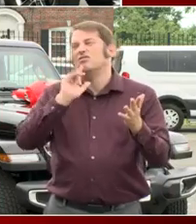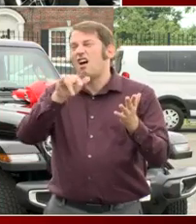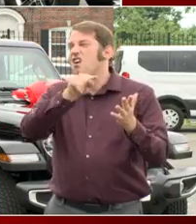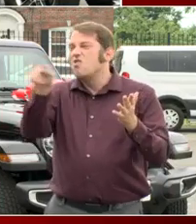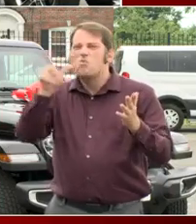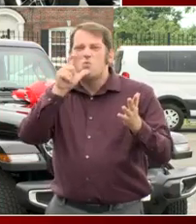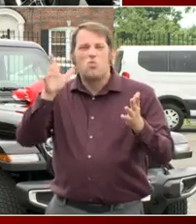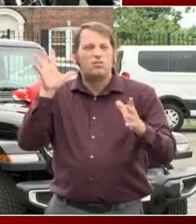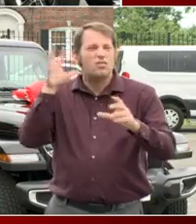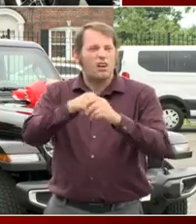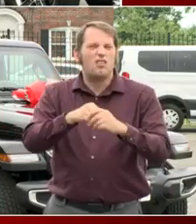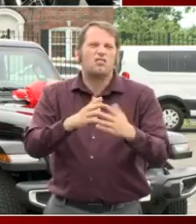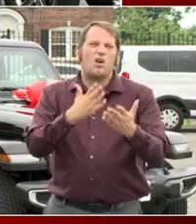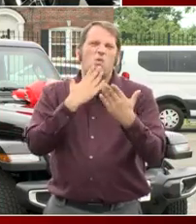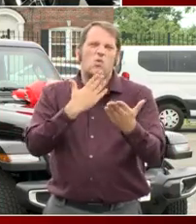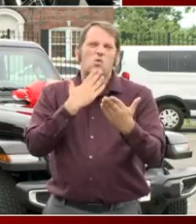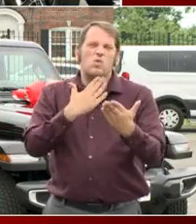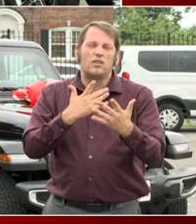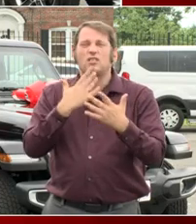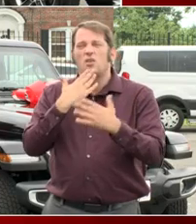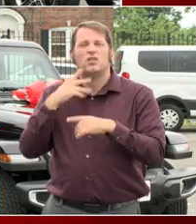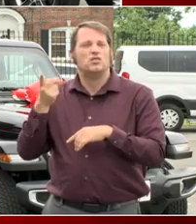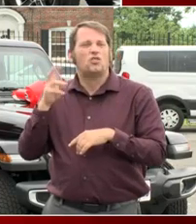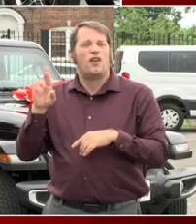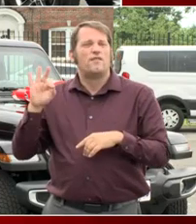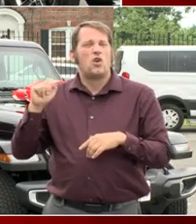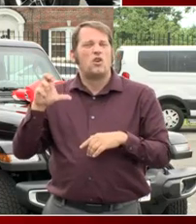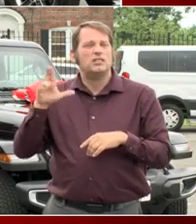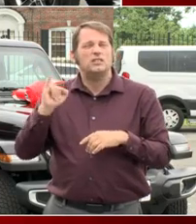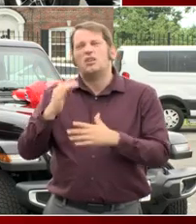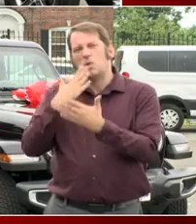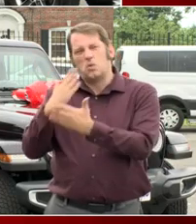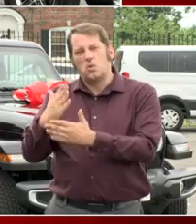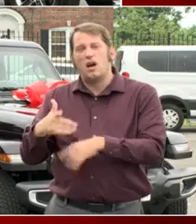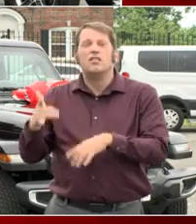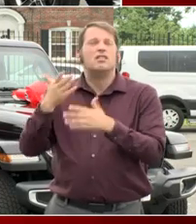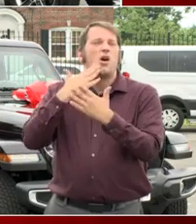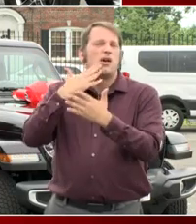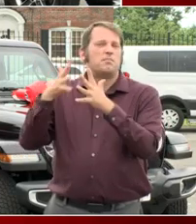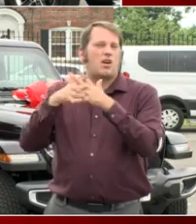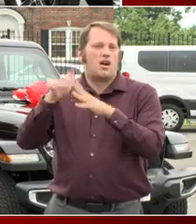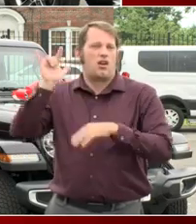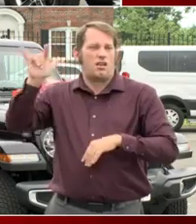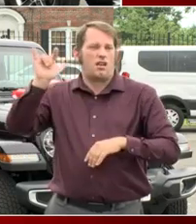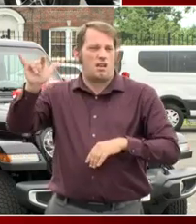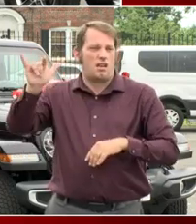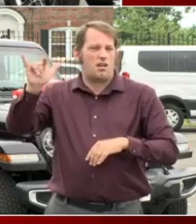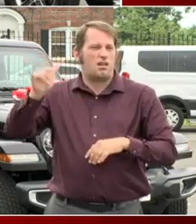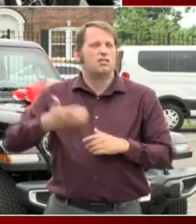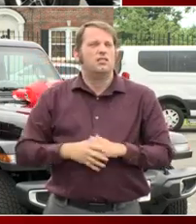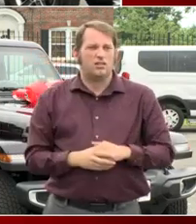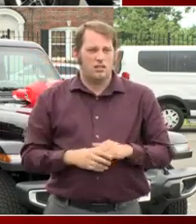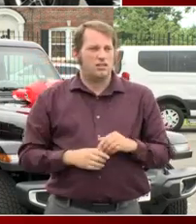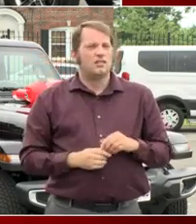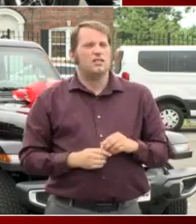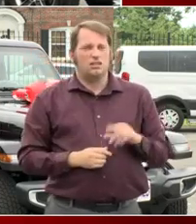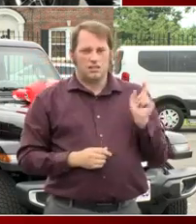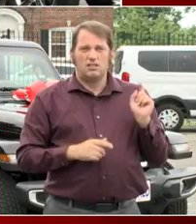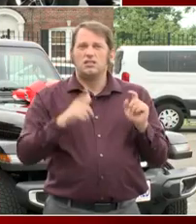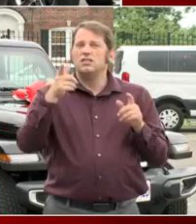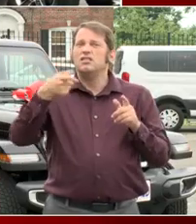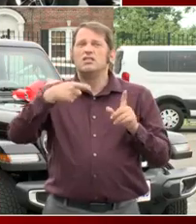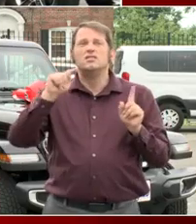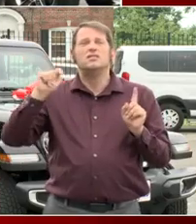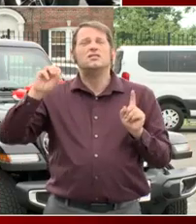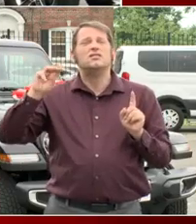American Airlines, and thank you. Who's our kickoff leader for the canvas? Who's going to do that? Tomas? Is just